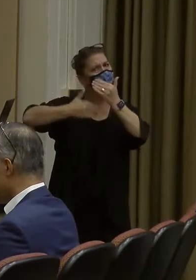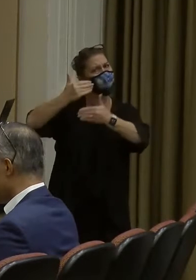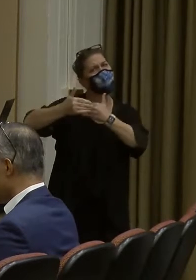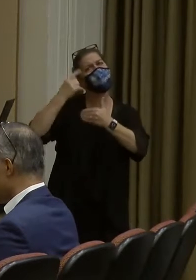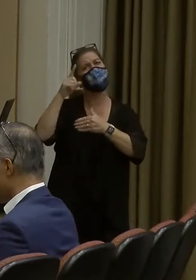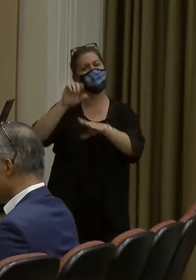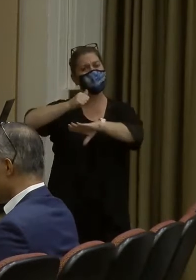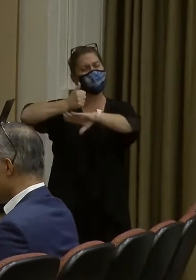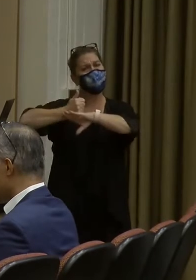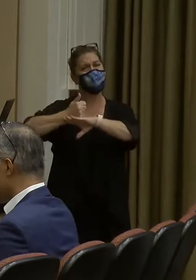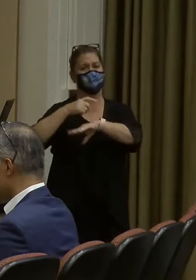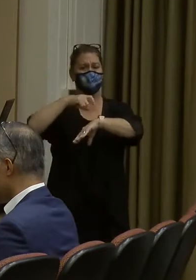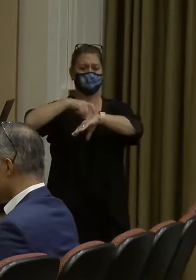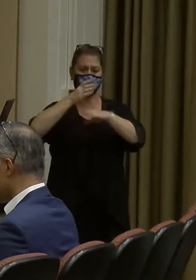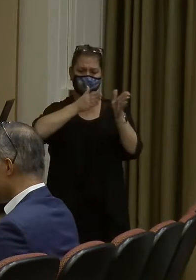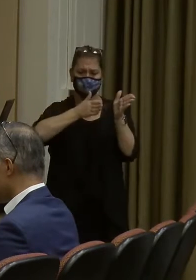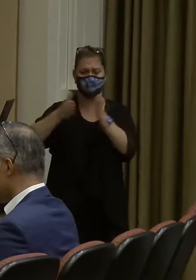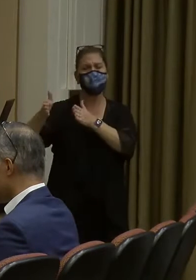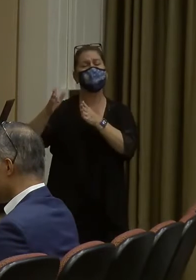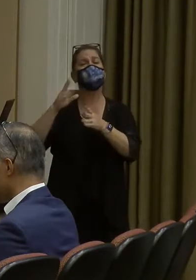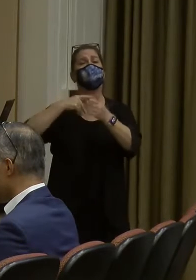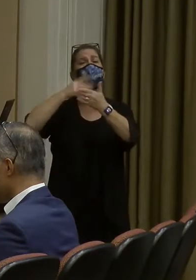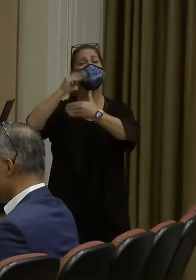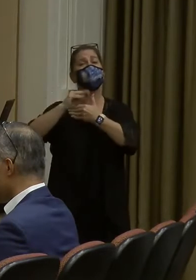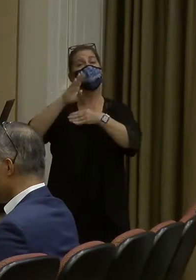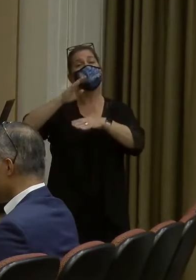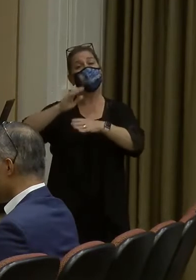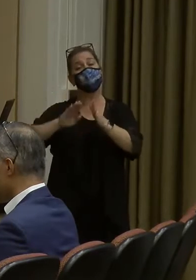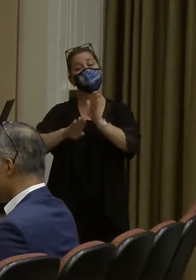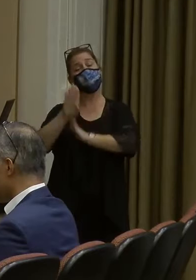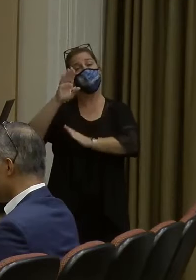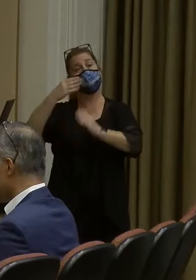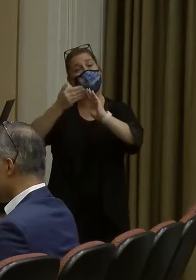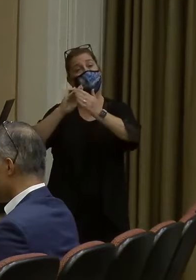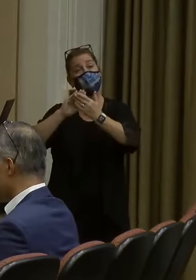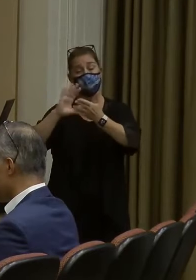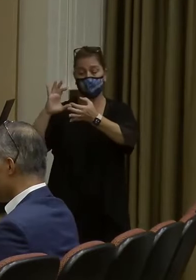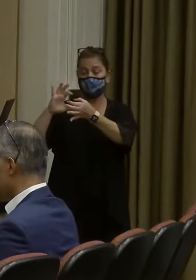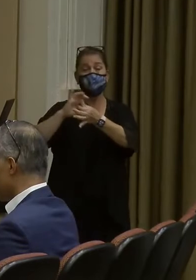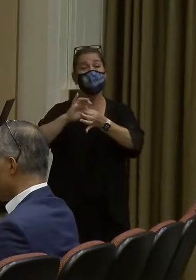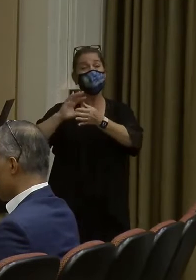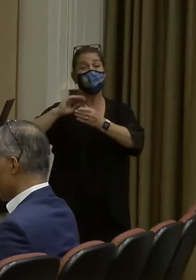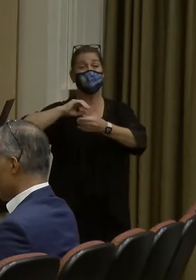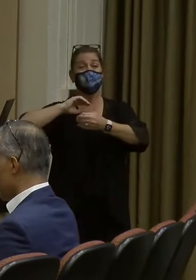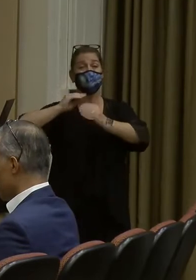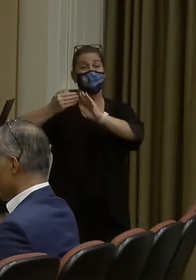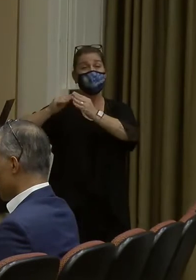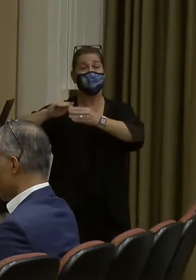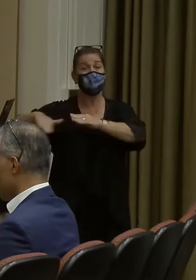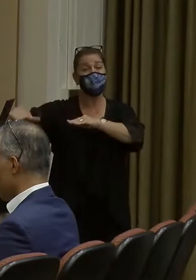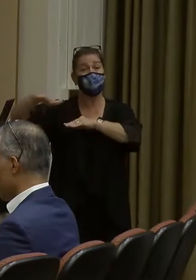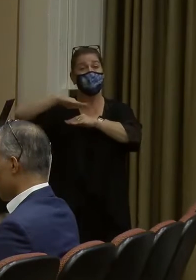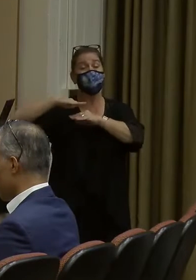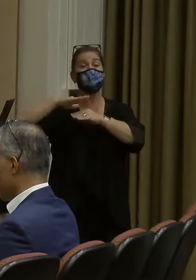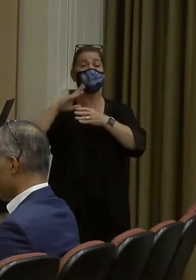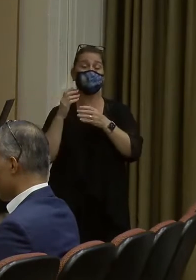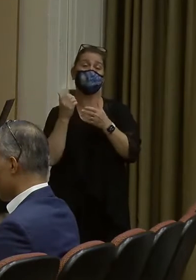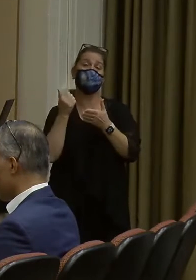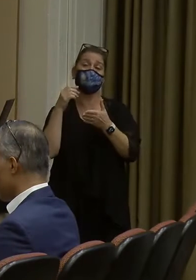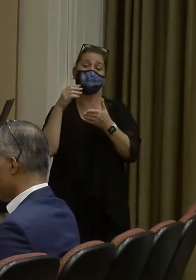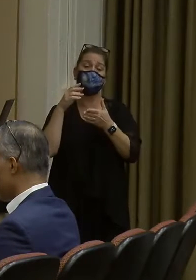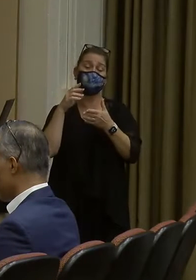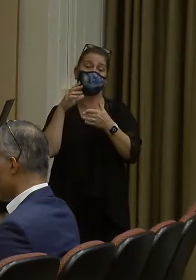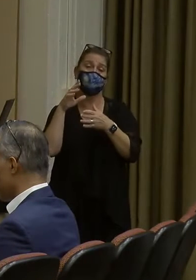for establishing time banks, which are programs that build community by connecting neighbors in the exchange of needed services and